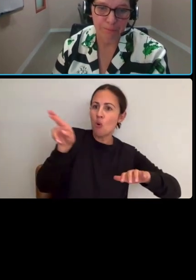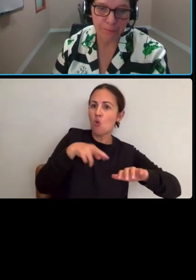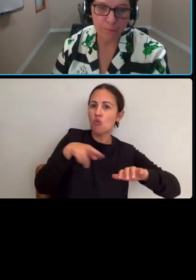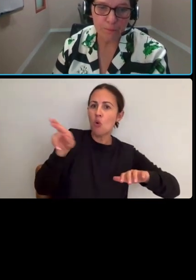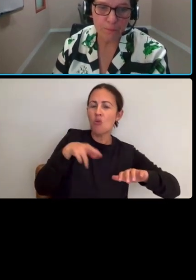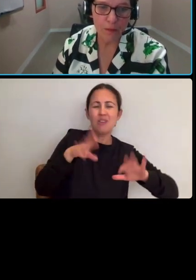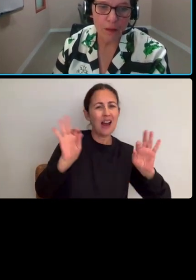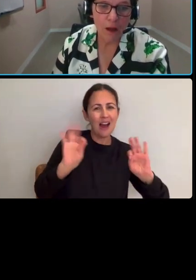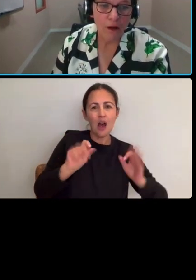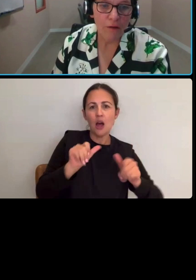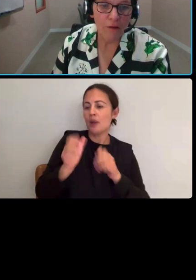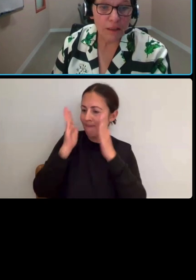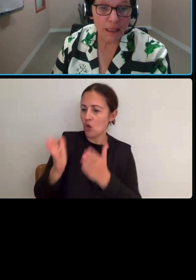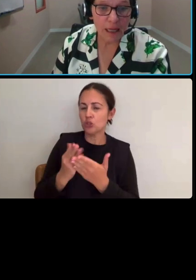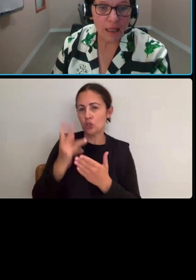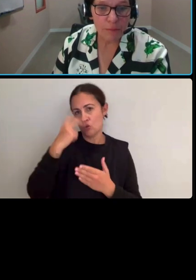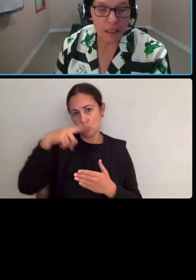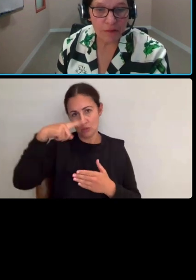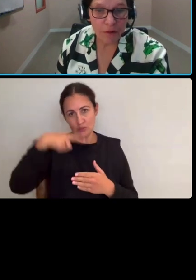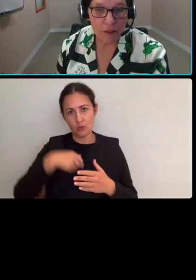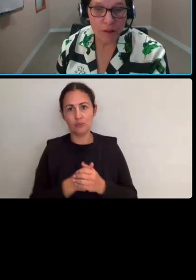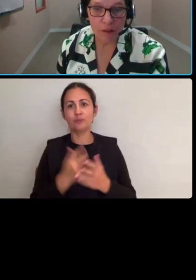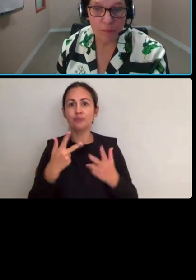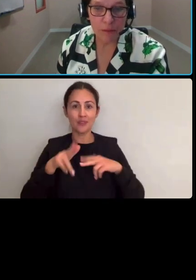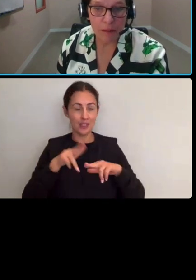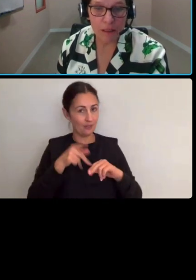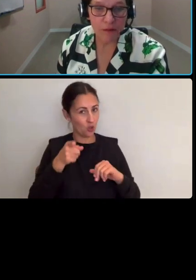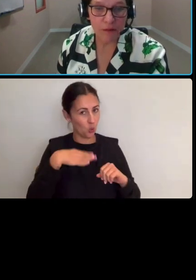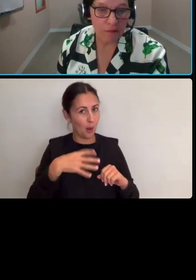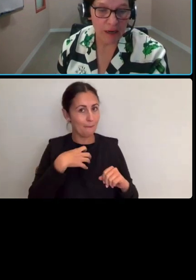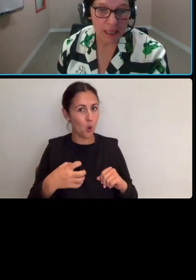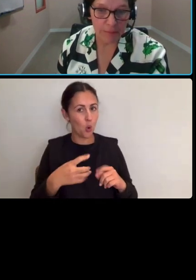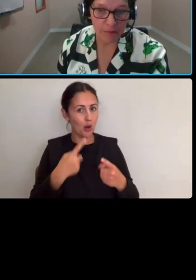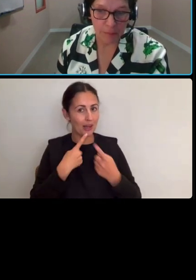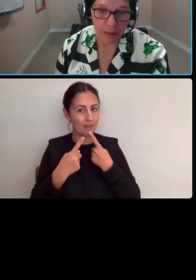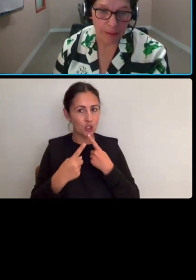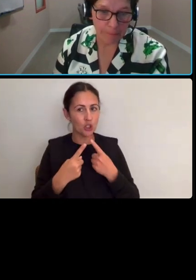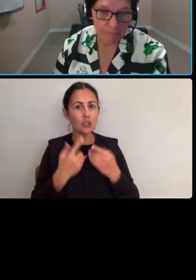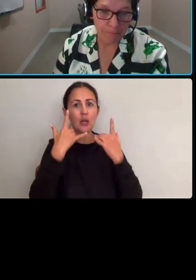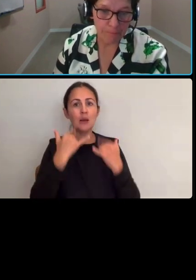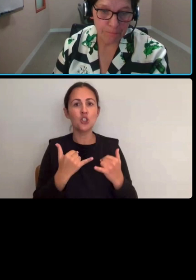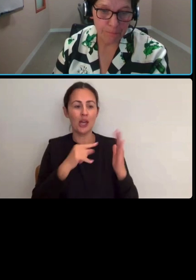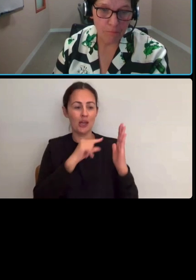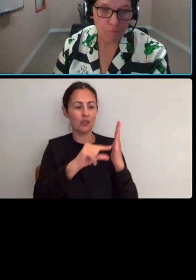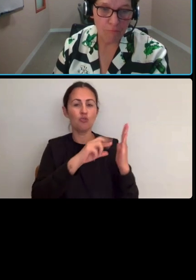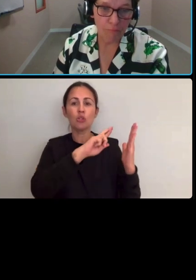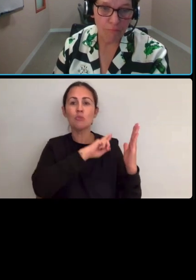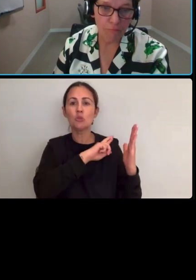people. For details, please refer to the responsibilities of a provider chapter of the paper.